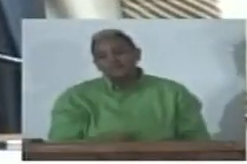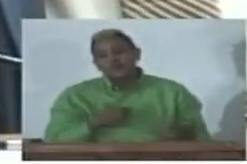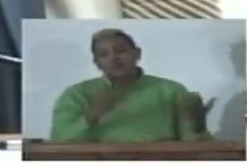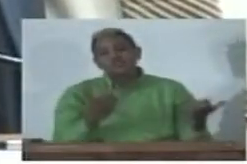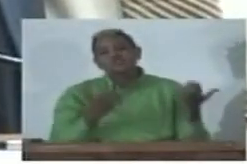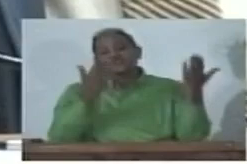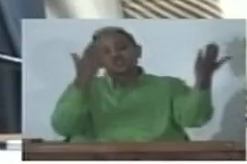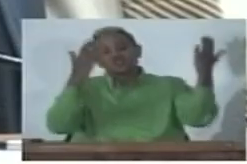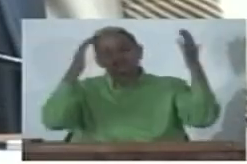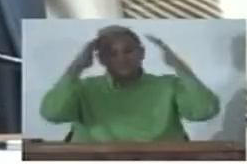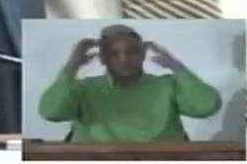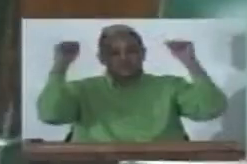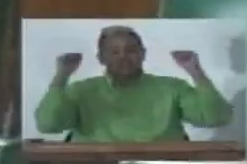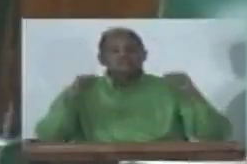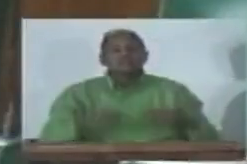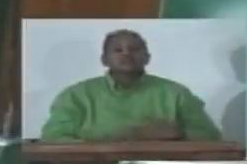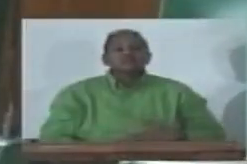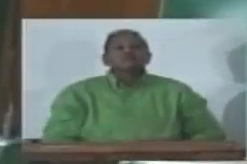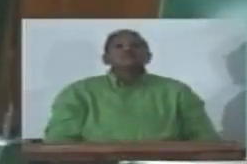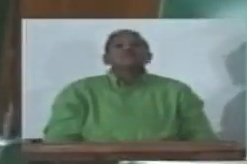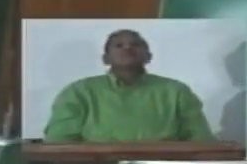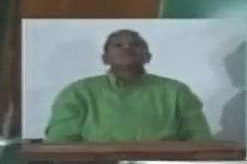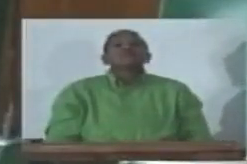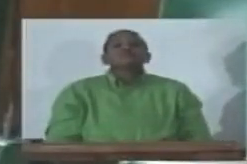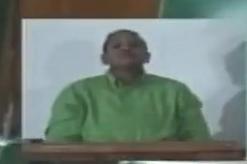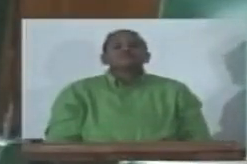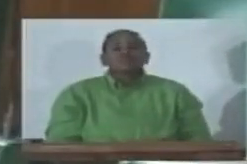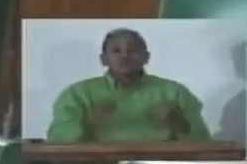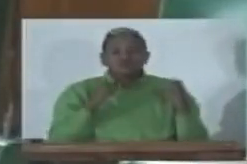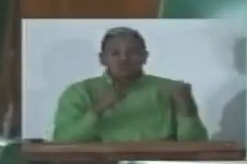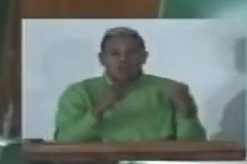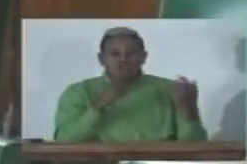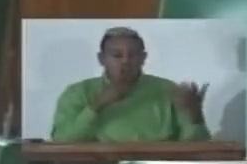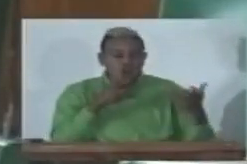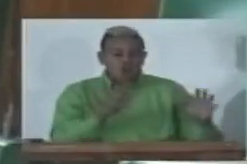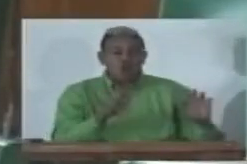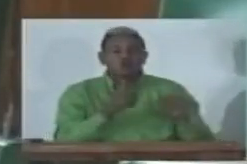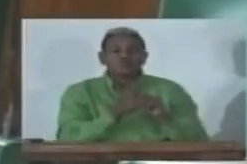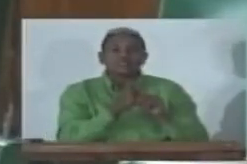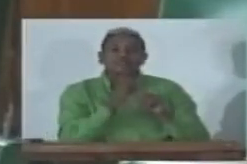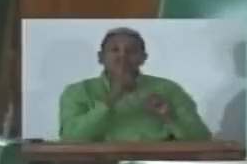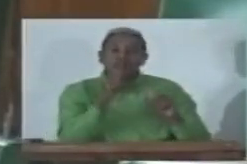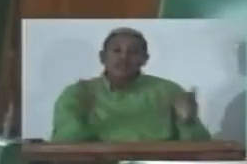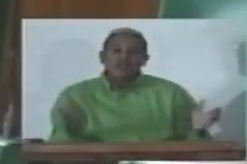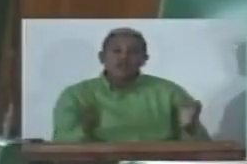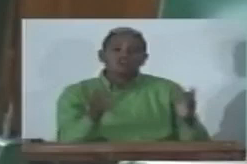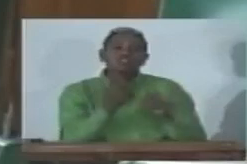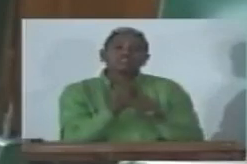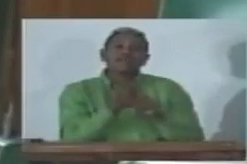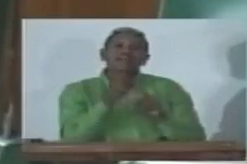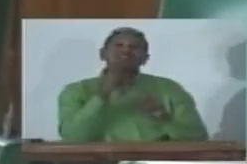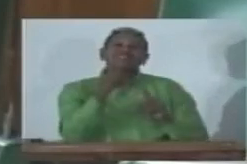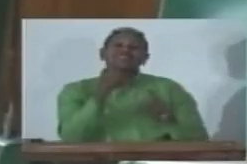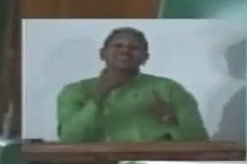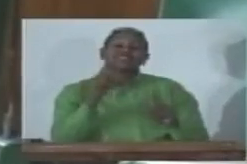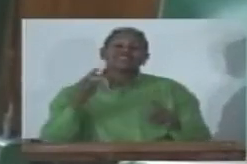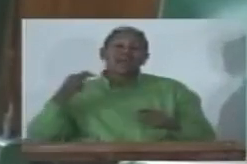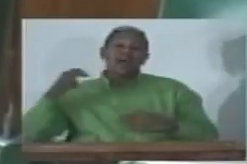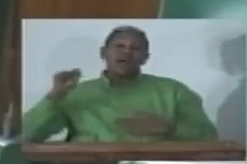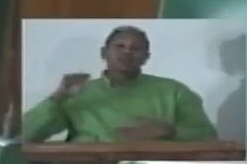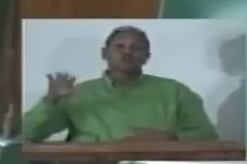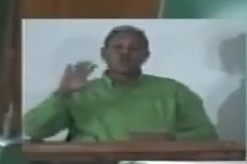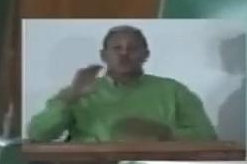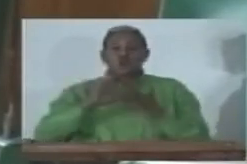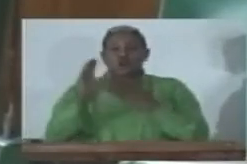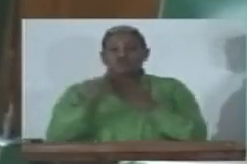Mr. President, and strongly encourage that the secondary school